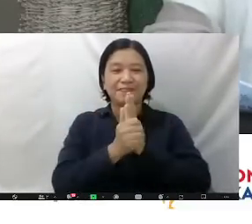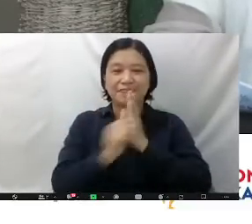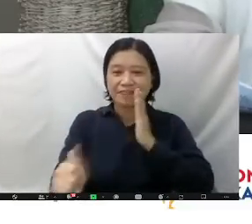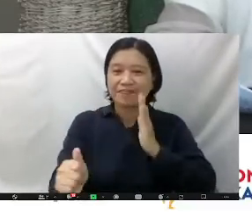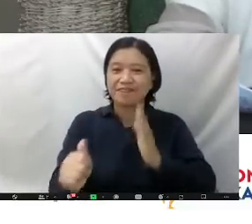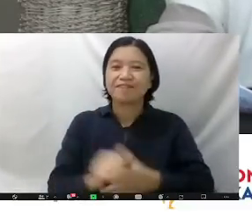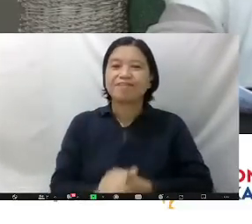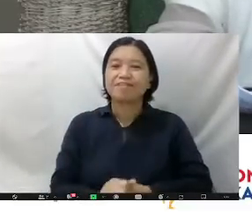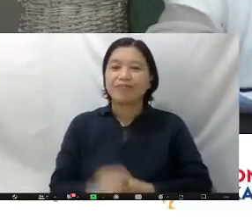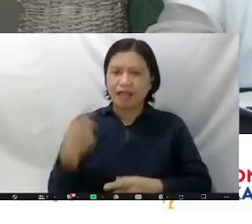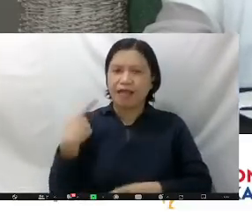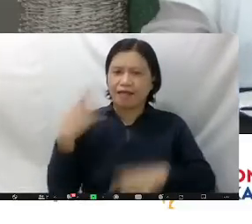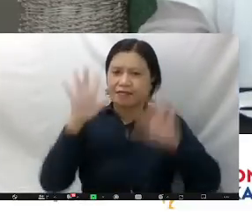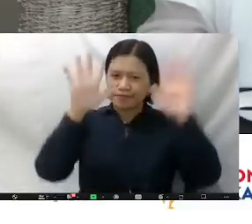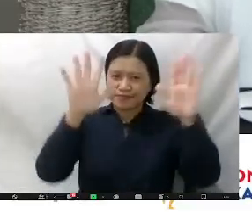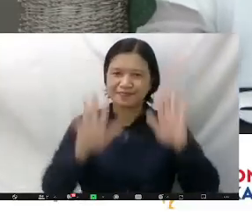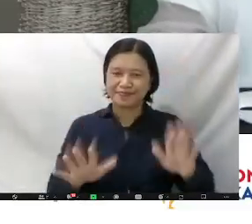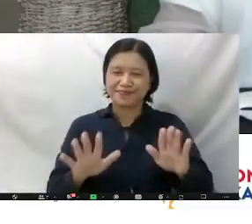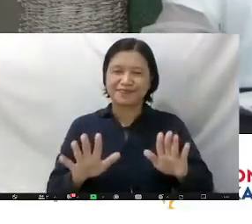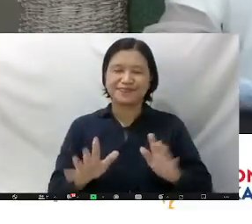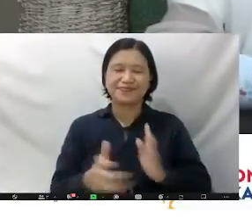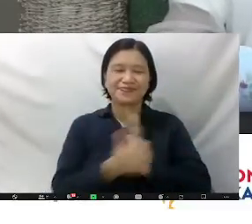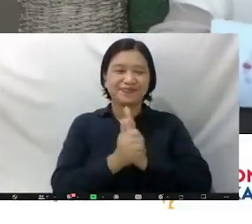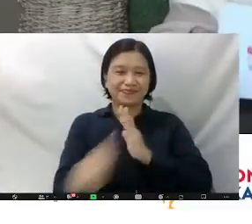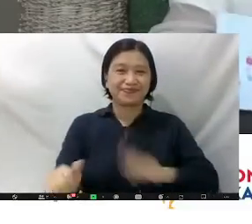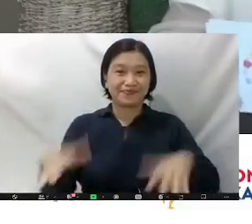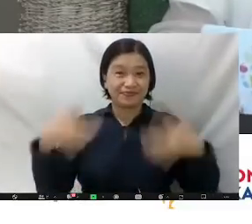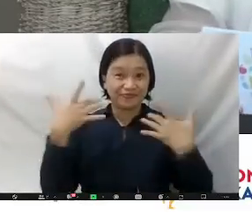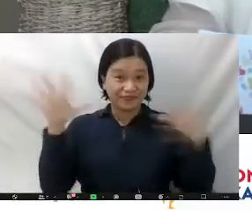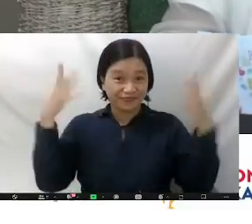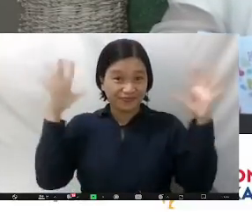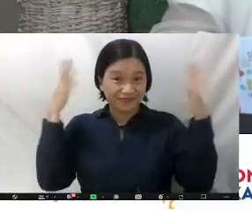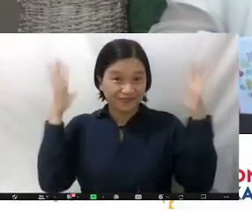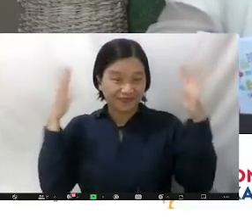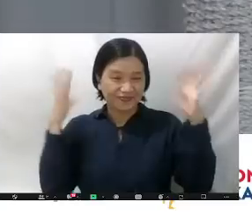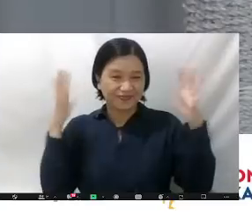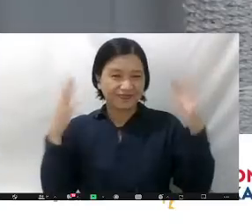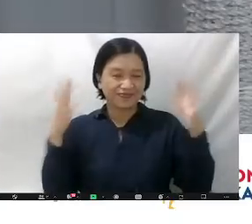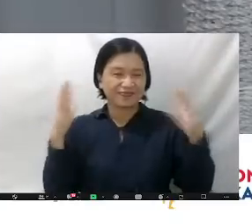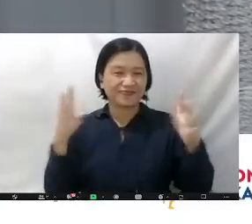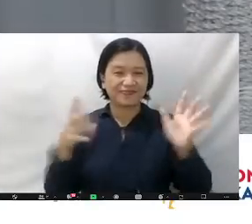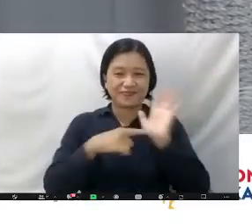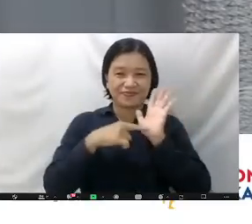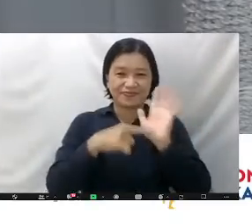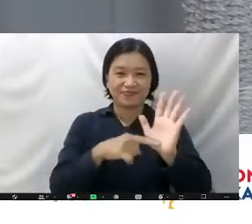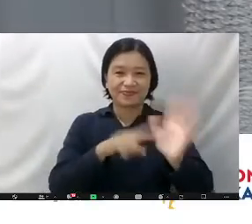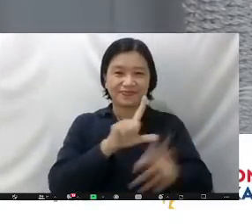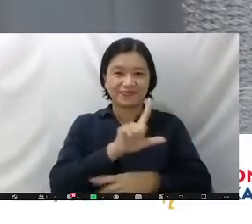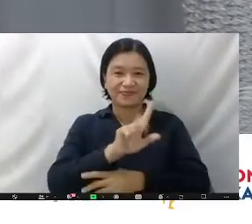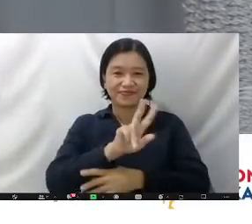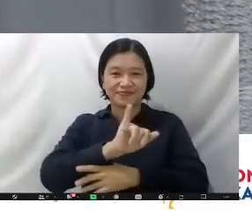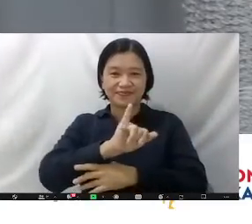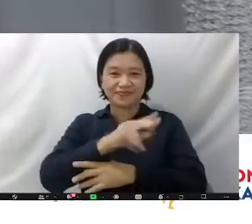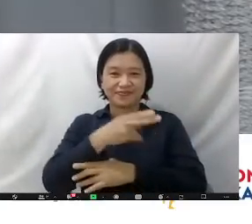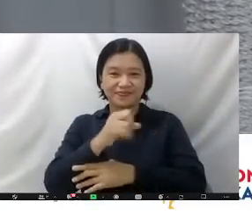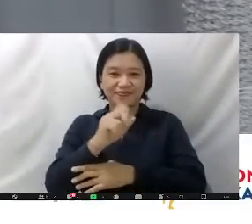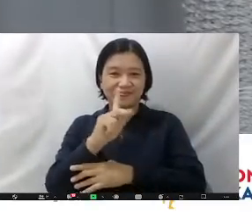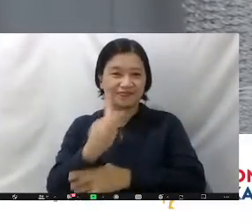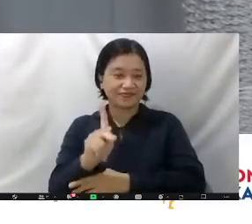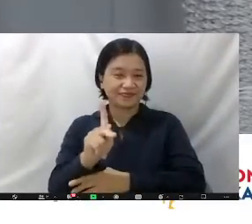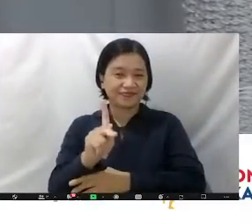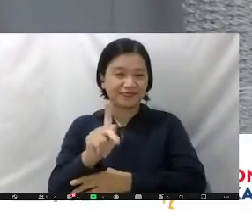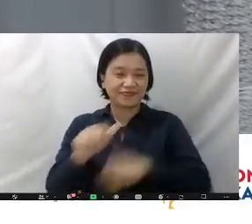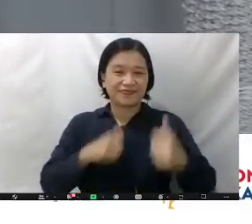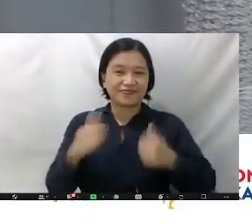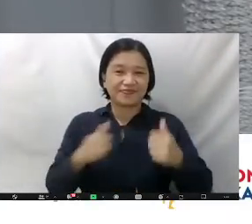gifted with amazing talent. How about a virtual applause for an intermission number from Lihok Performing Dance Troupe of Mabini National